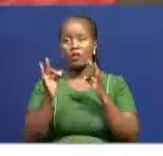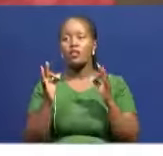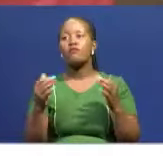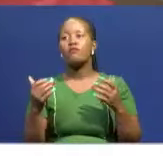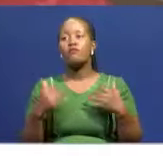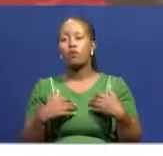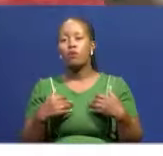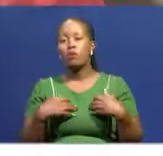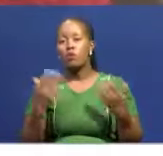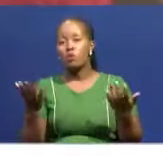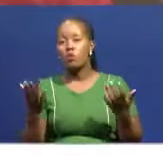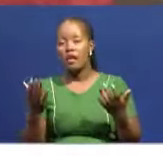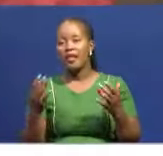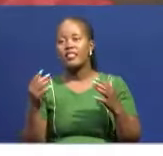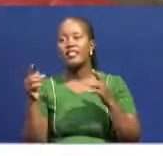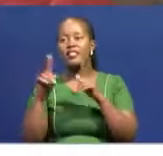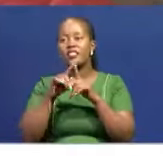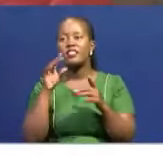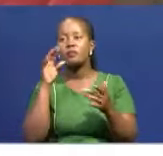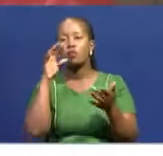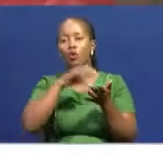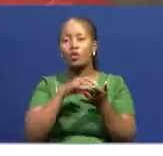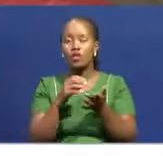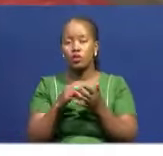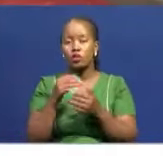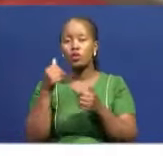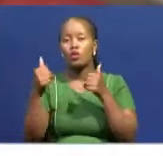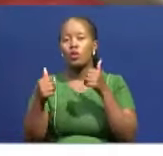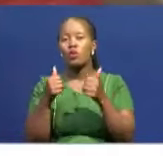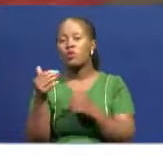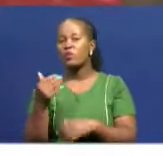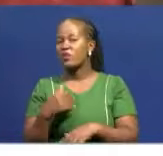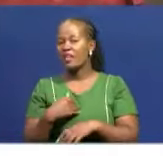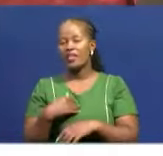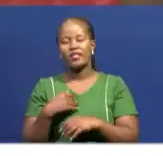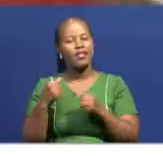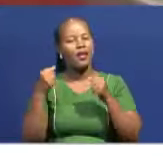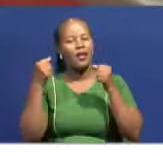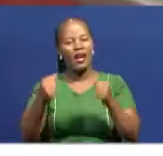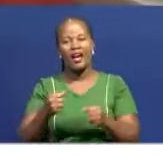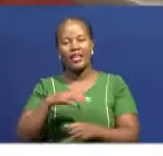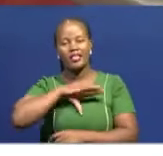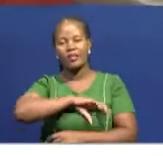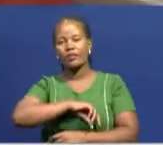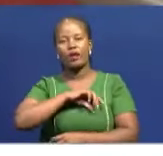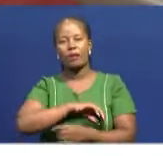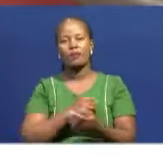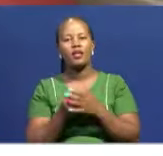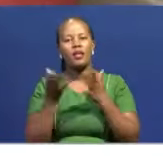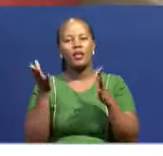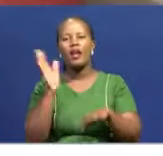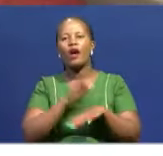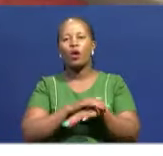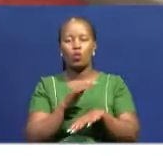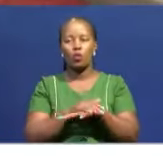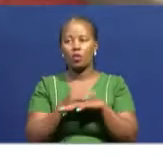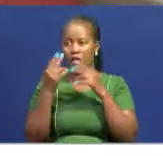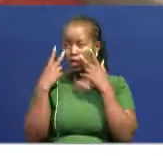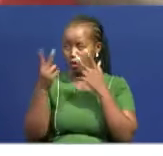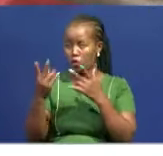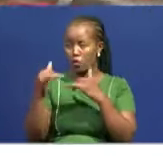suddenly the conditions are not what we're used to, we are not able to adapt. So it was good to see the players playing in such